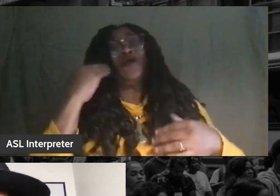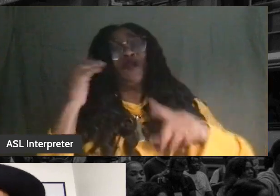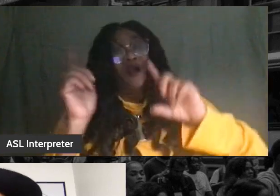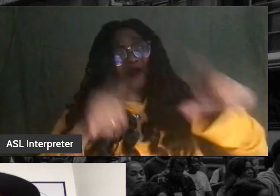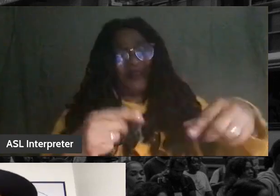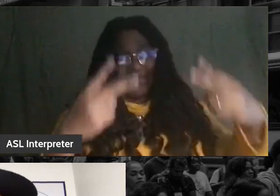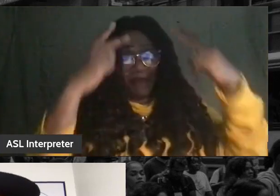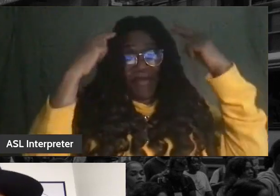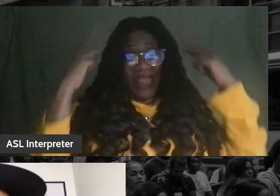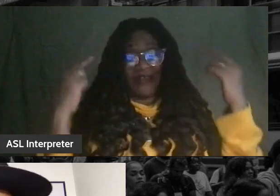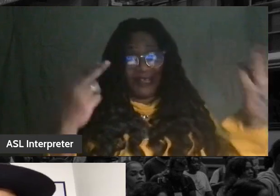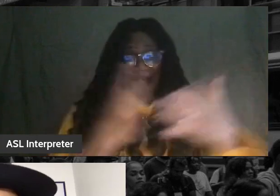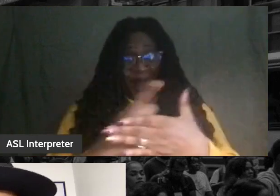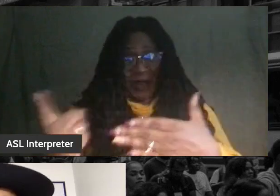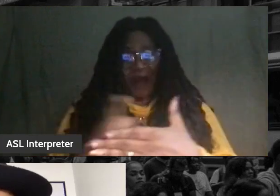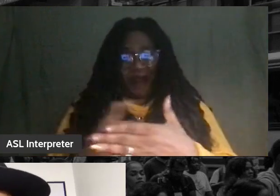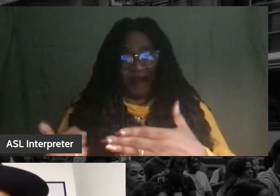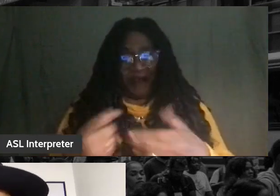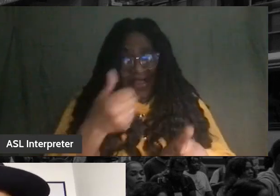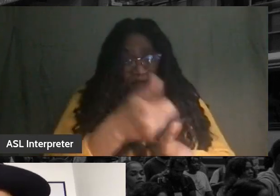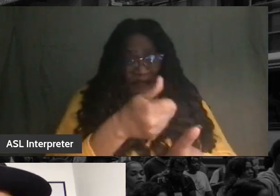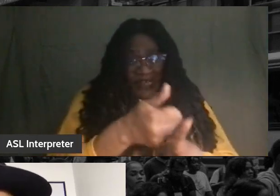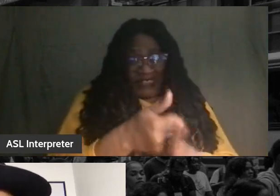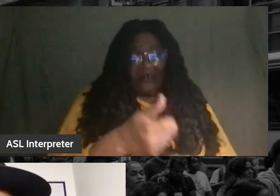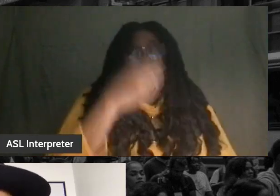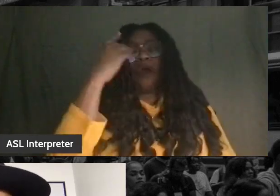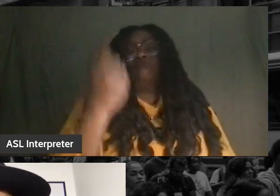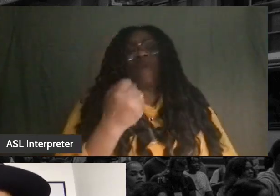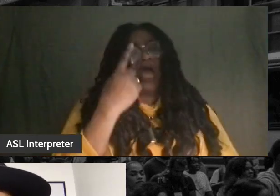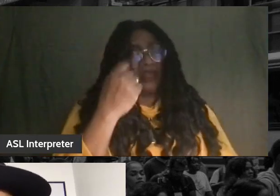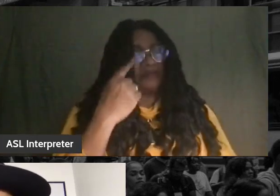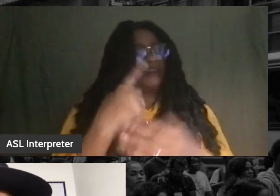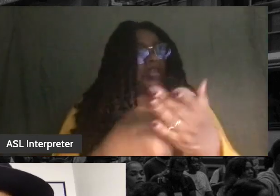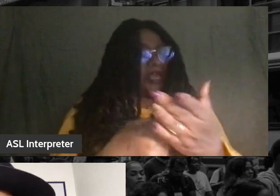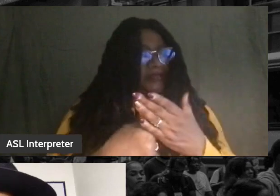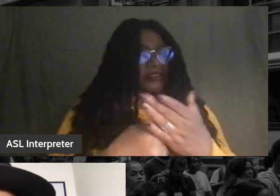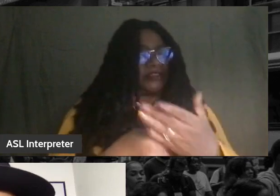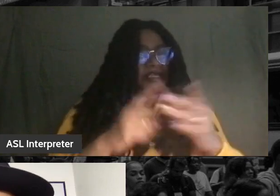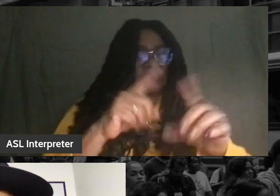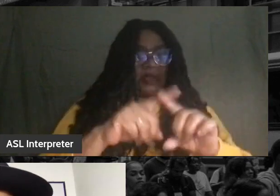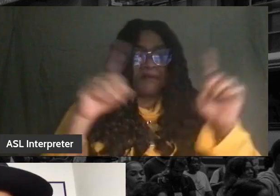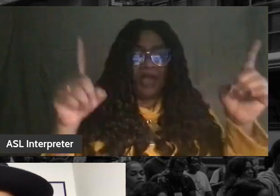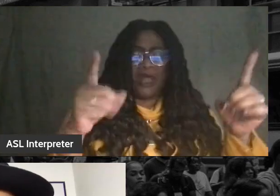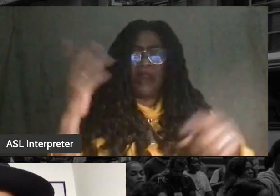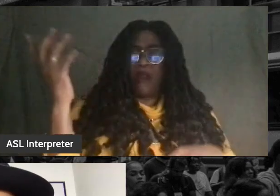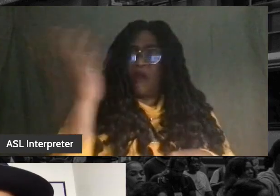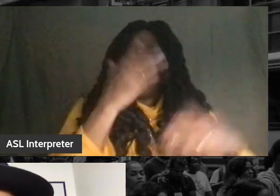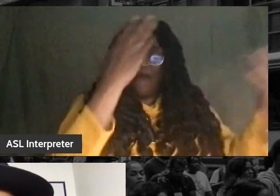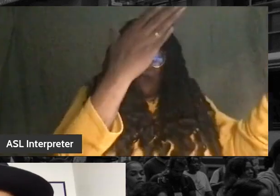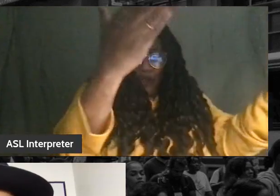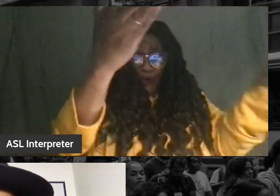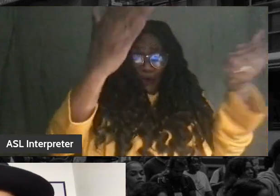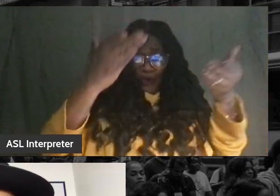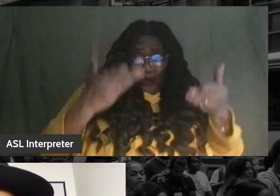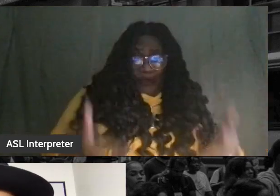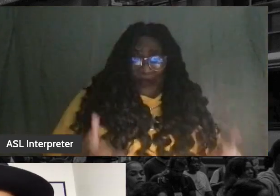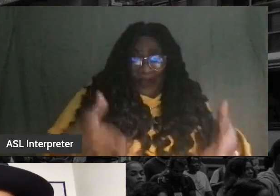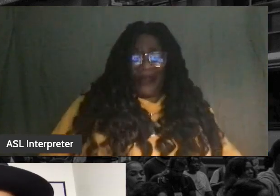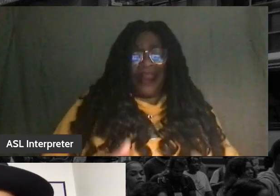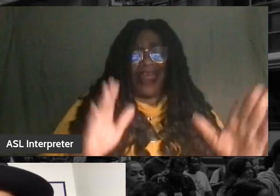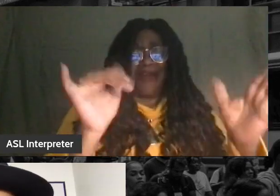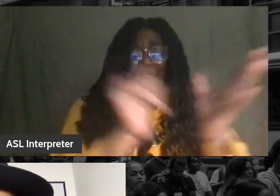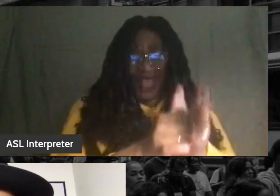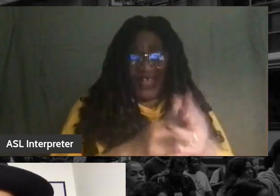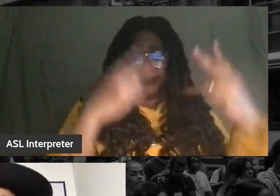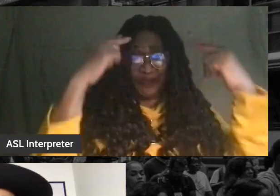on a weekly basis. So I know what the conversations can be like in there. But for you to bring this to a barbershop community is